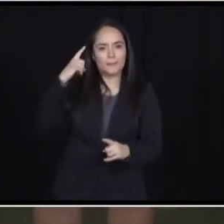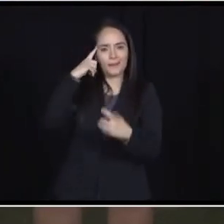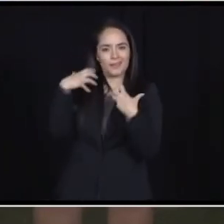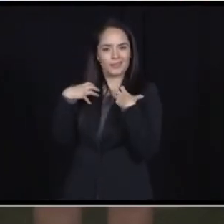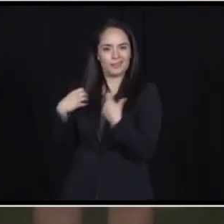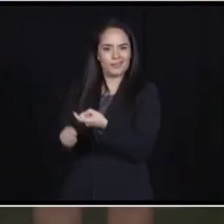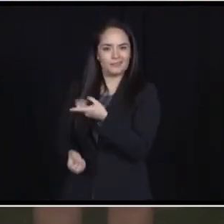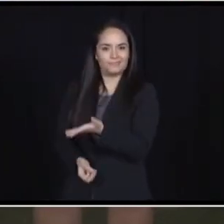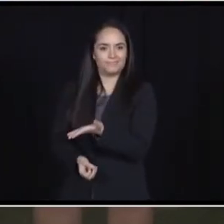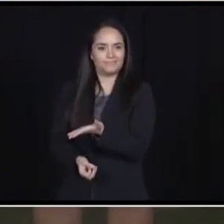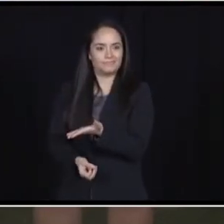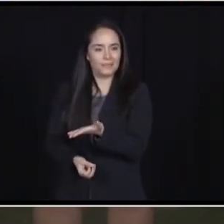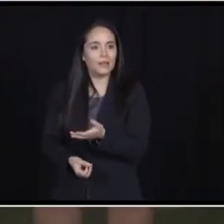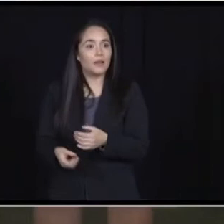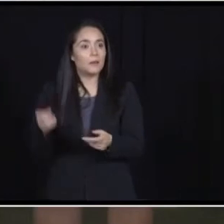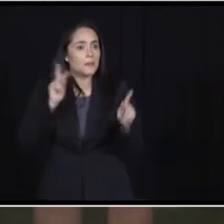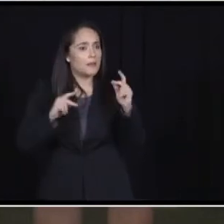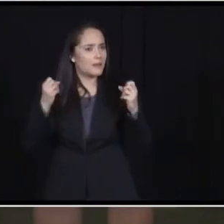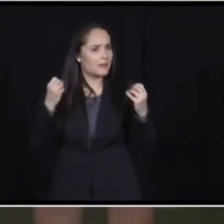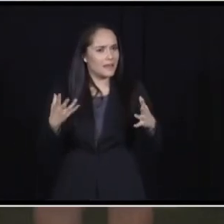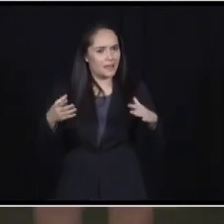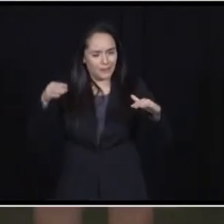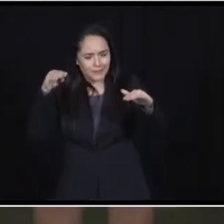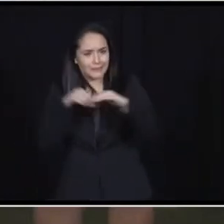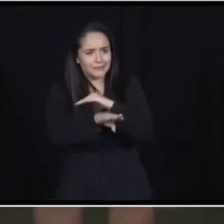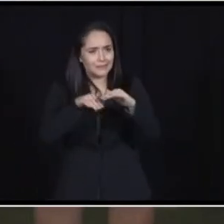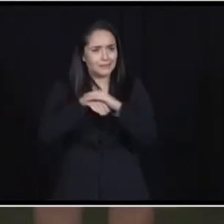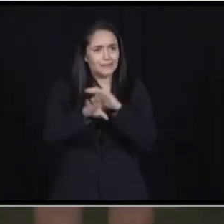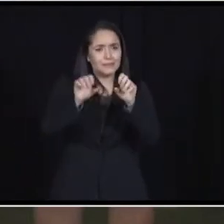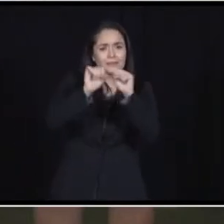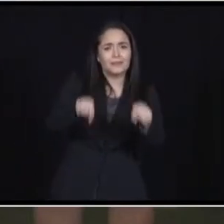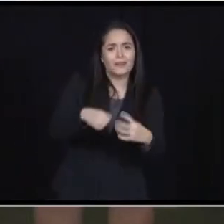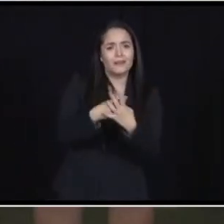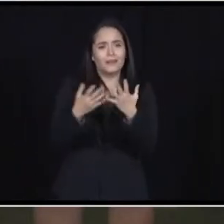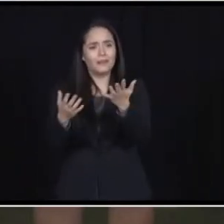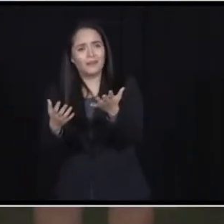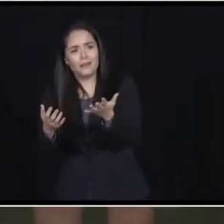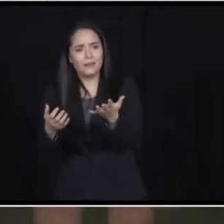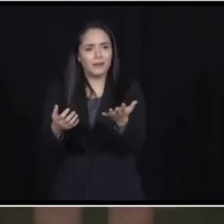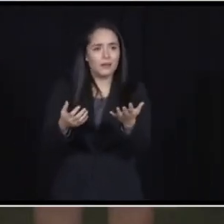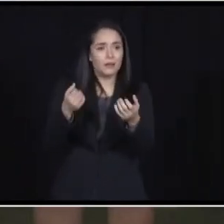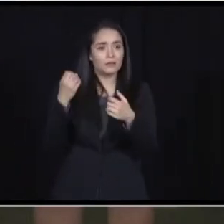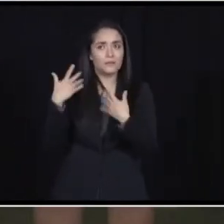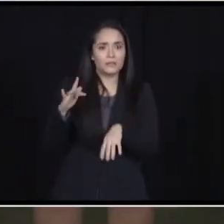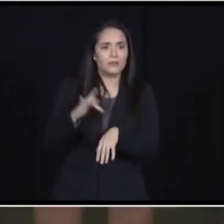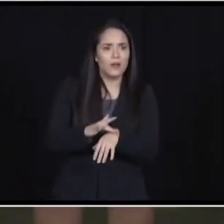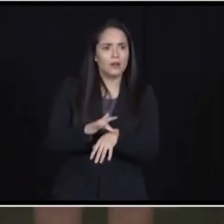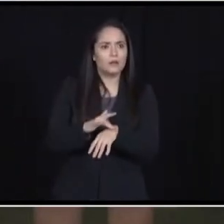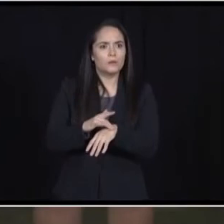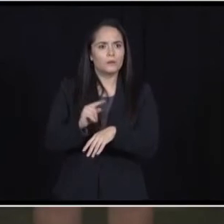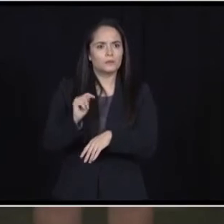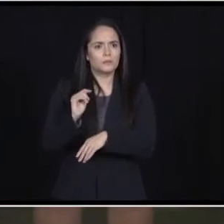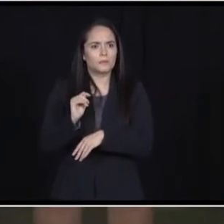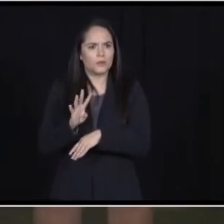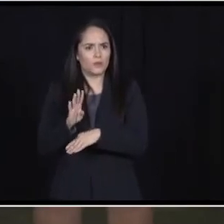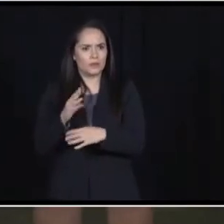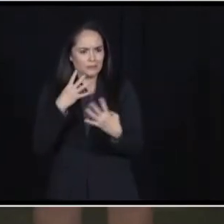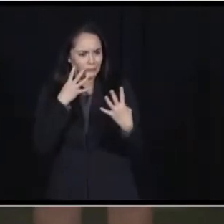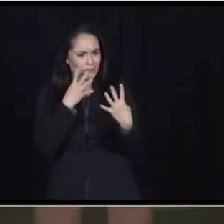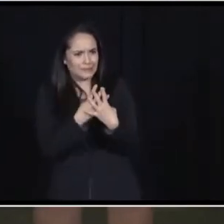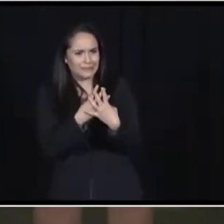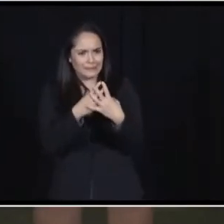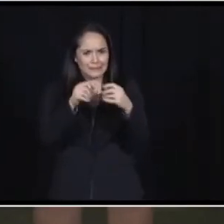jail system. The jail in Thunder Bay, I don't know if you've toured it, but it looks like a medieval castle and the conditions are terrible. What can be